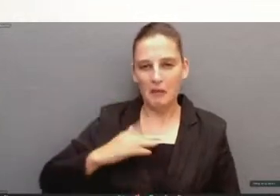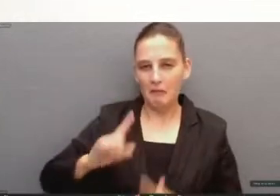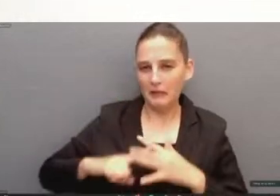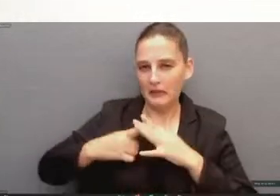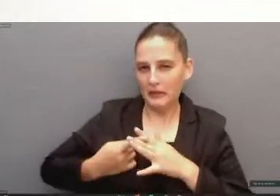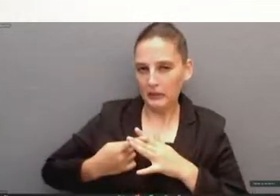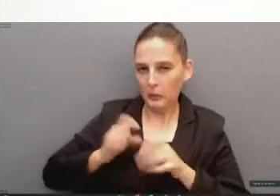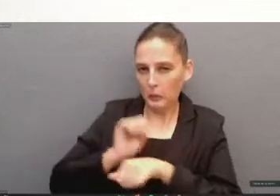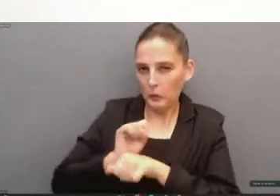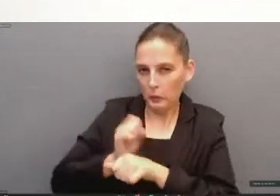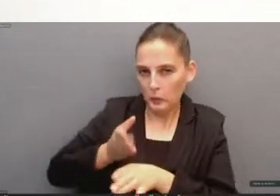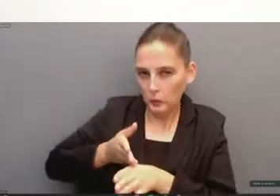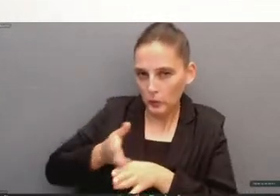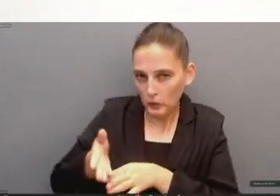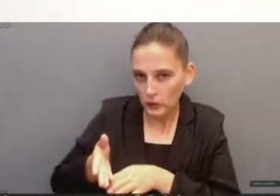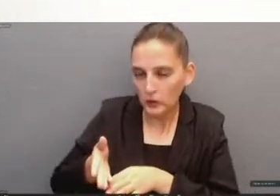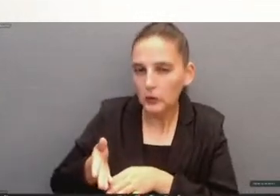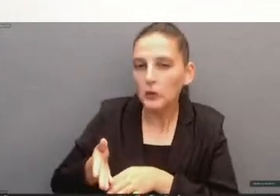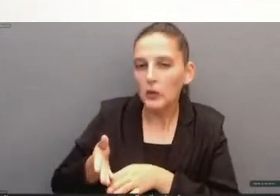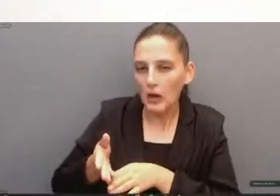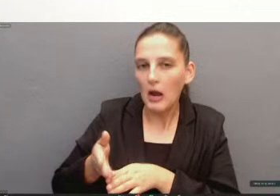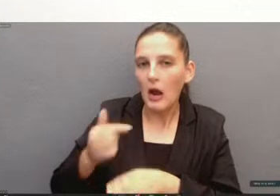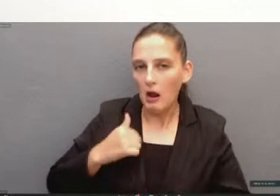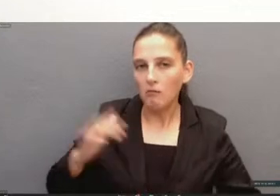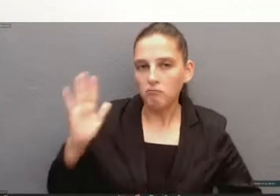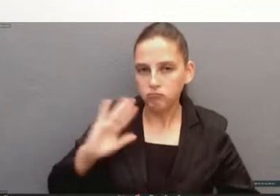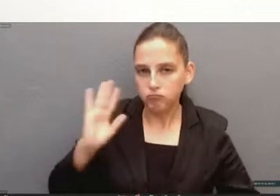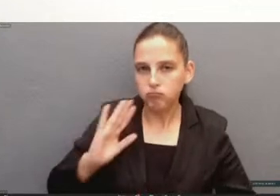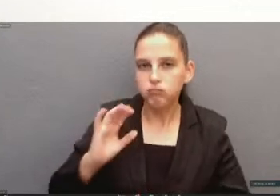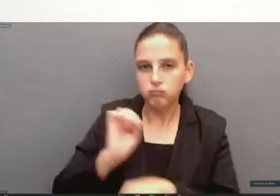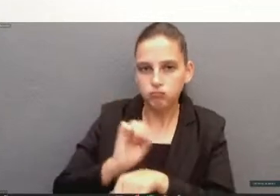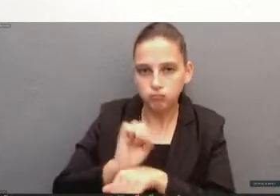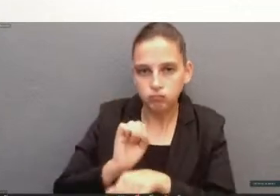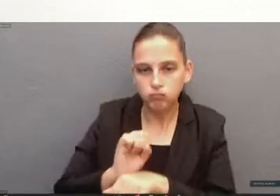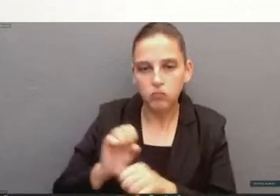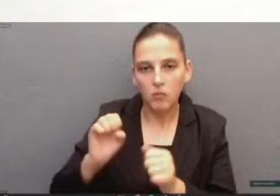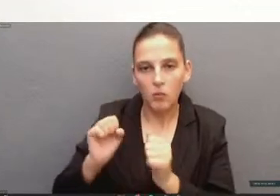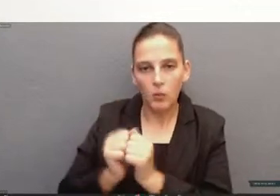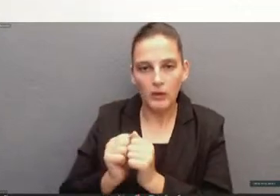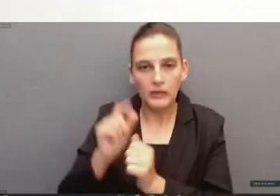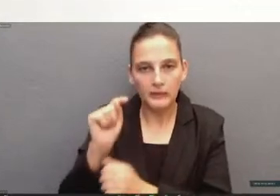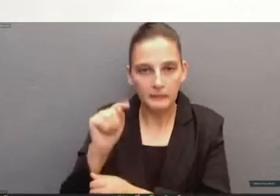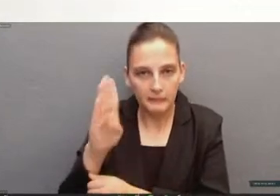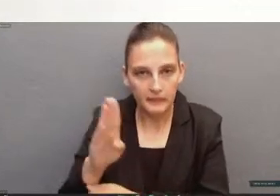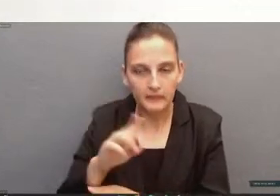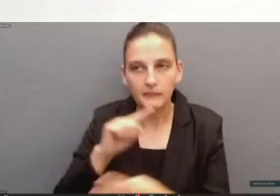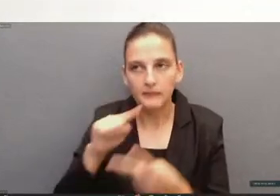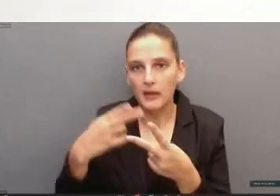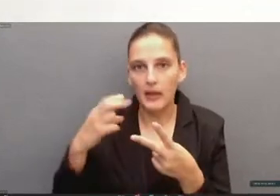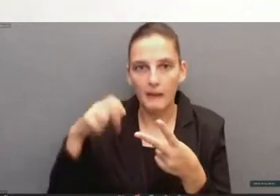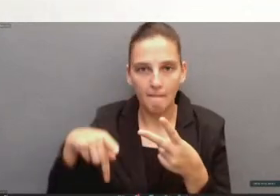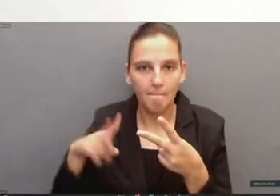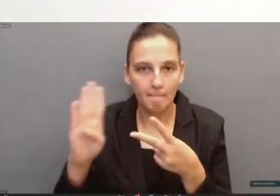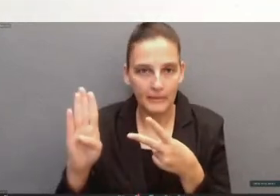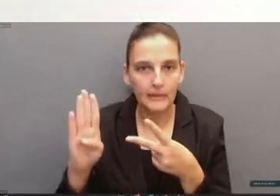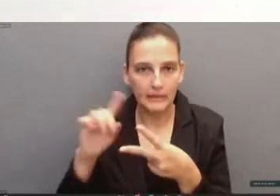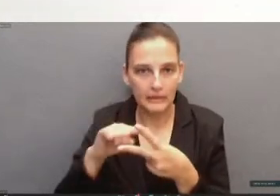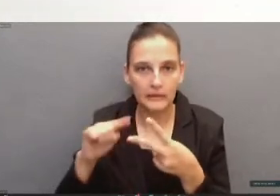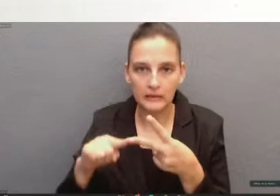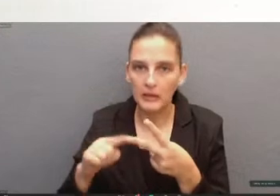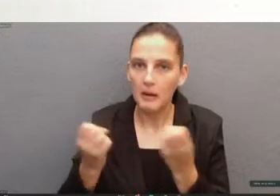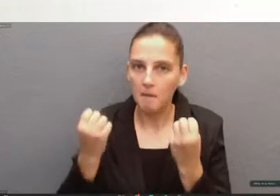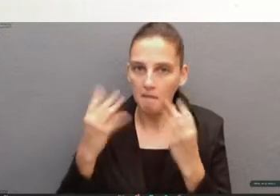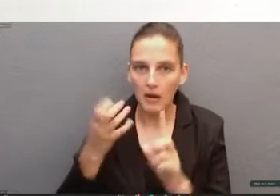very intensively on issues of tuberculosis and hepatitis B among my